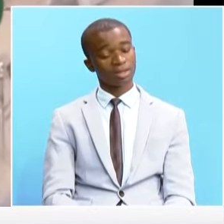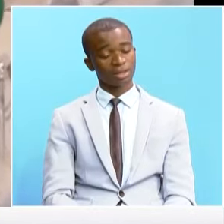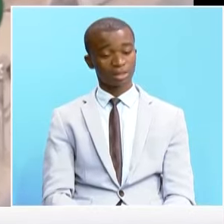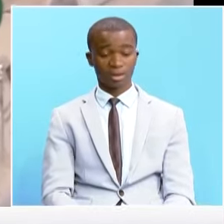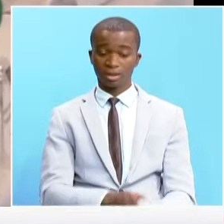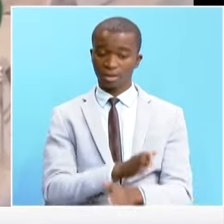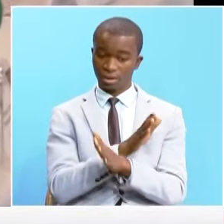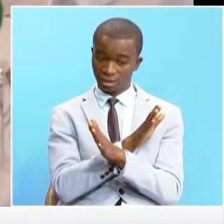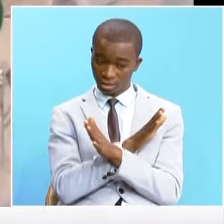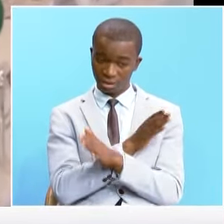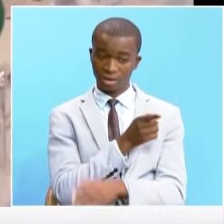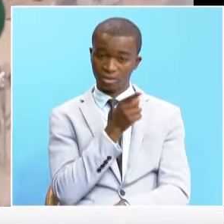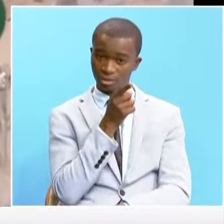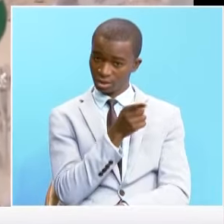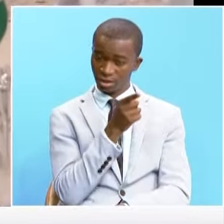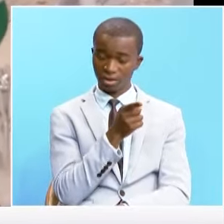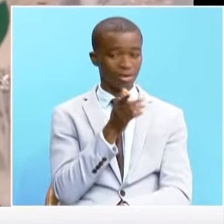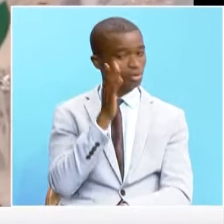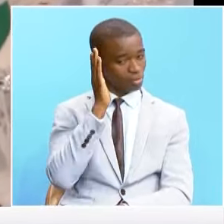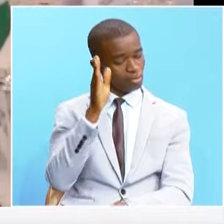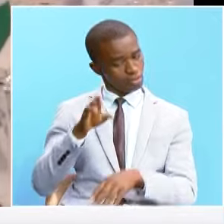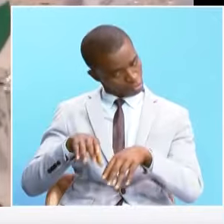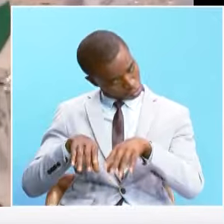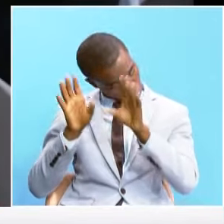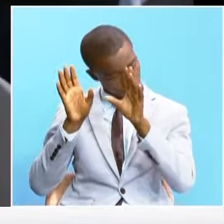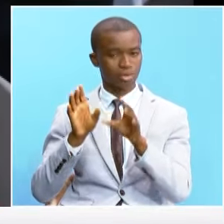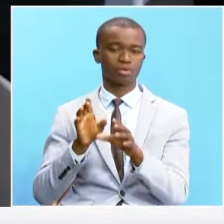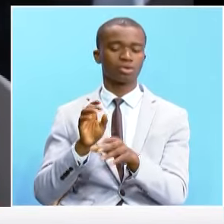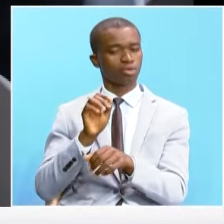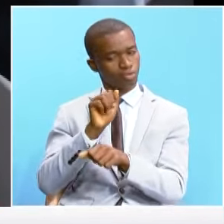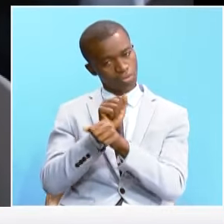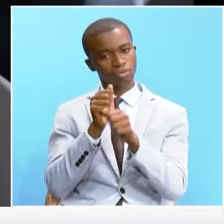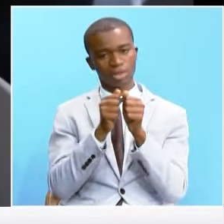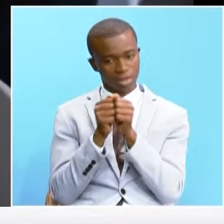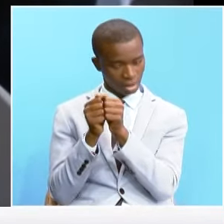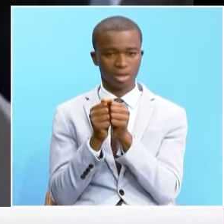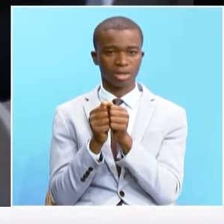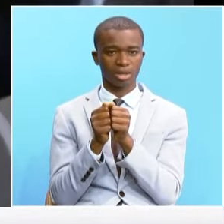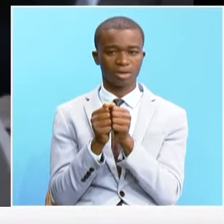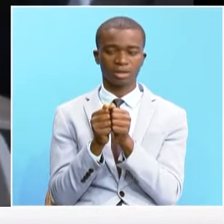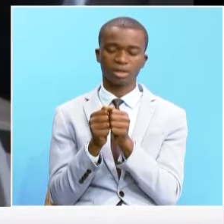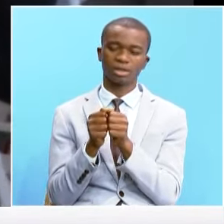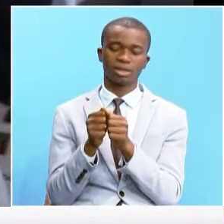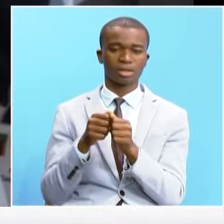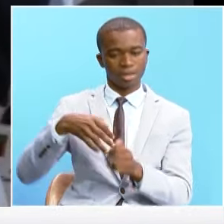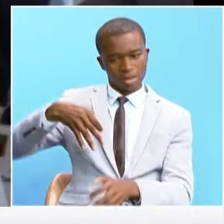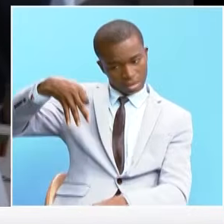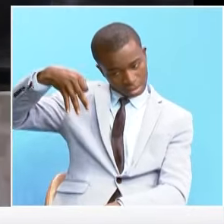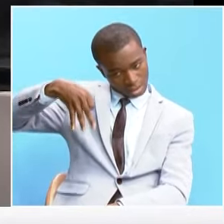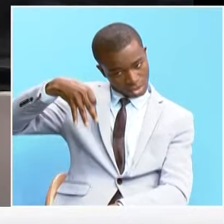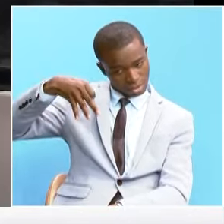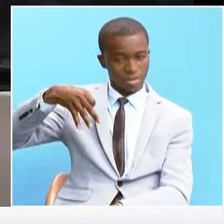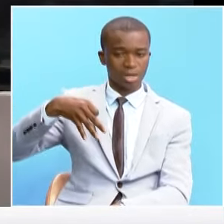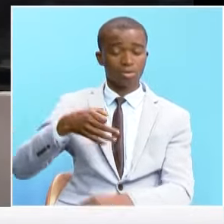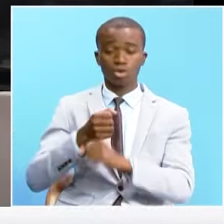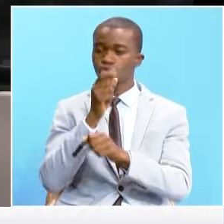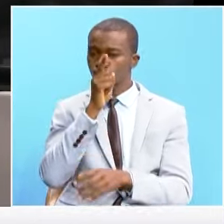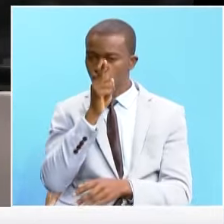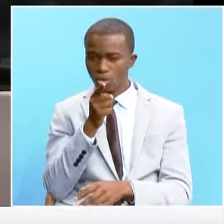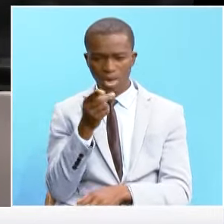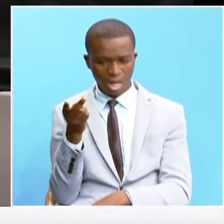to continued cooperation with Namibia through the Joint Permanent Commission of Defense and Security in fighting these and